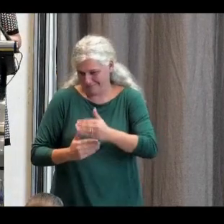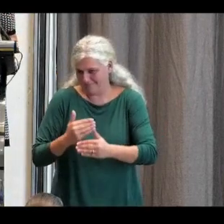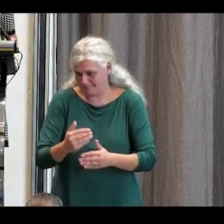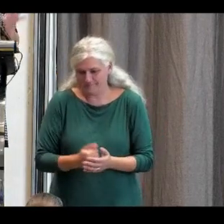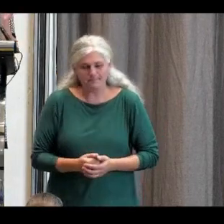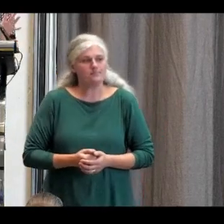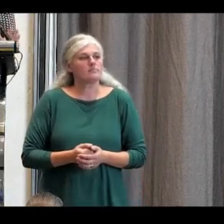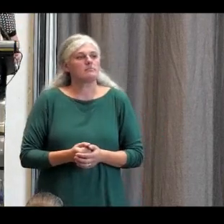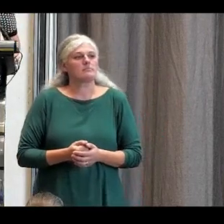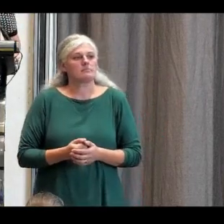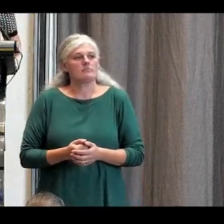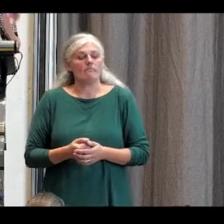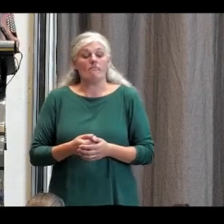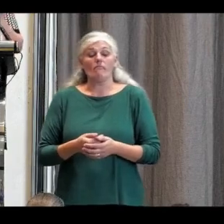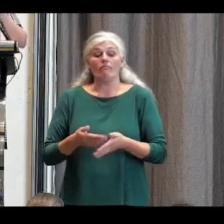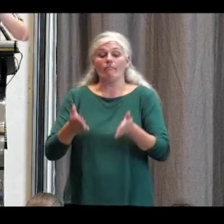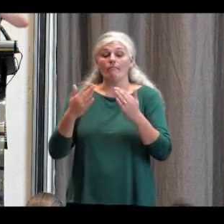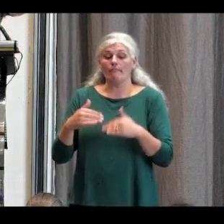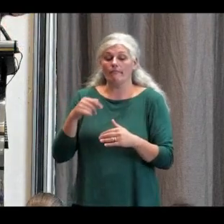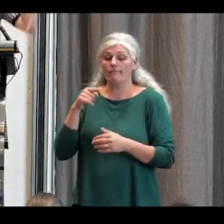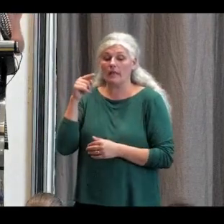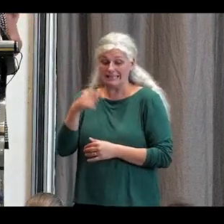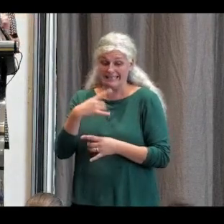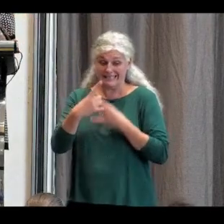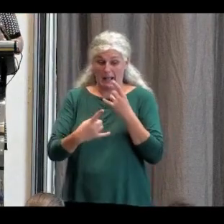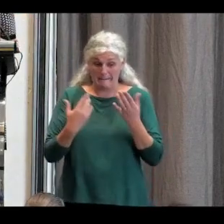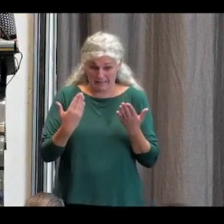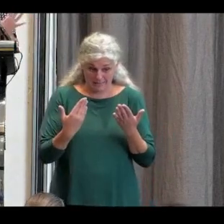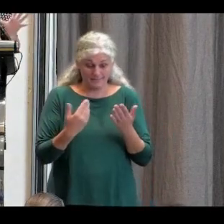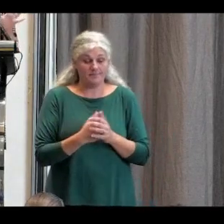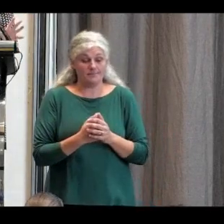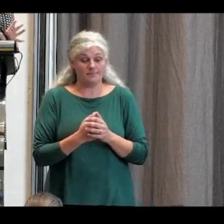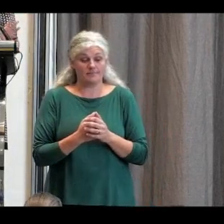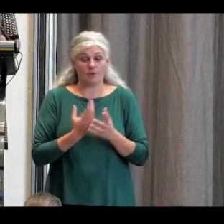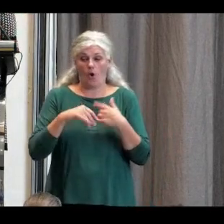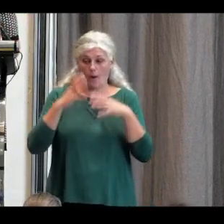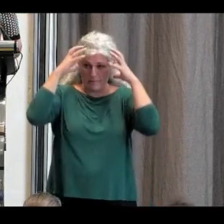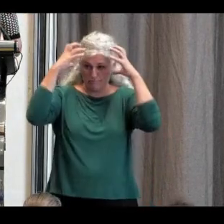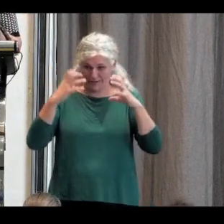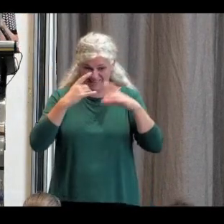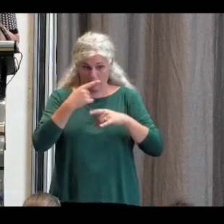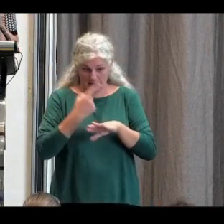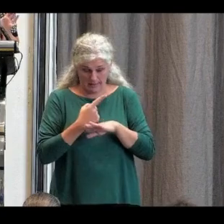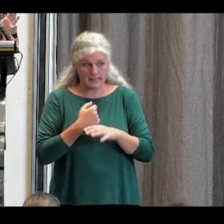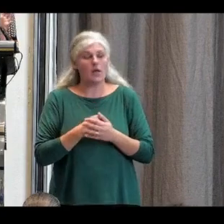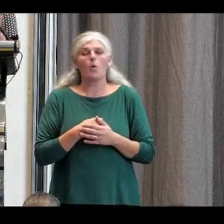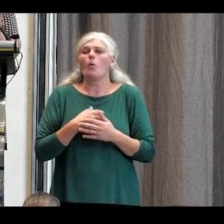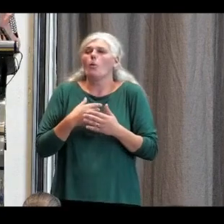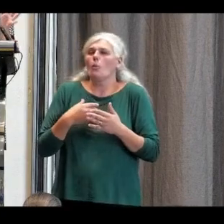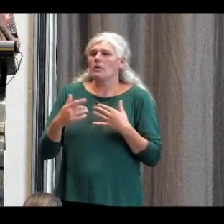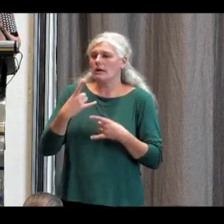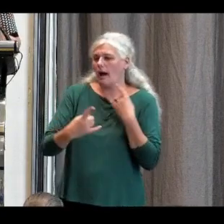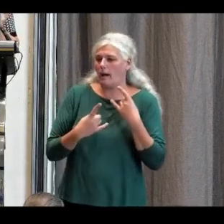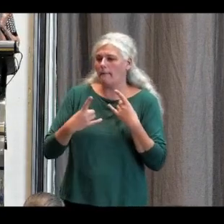So moving from that, okay, this is happening in all our brains. So what happens when